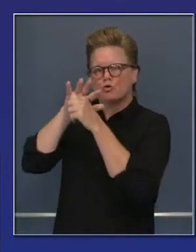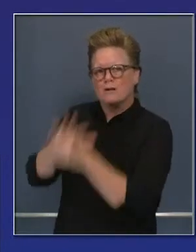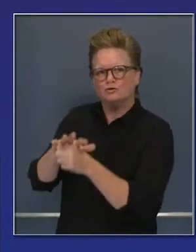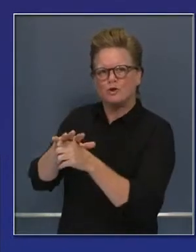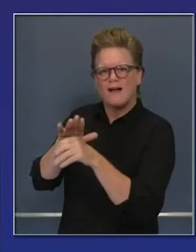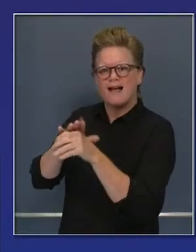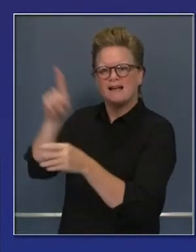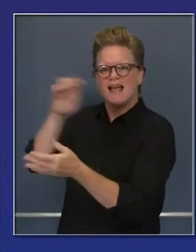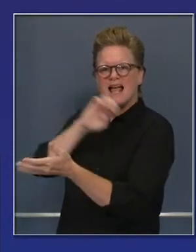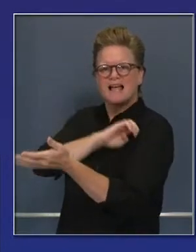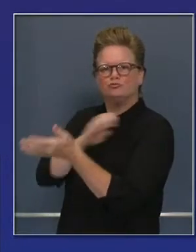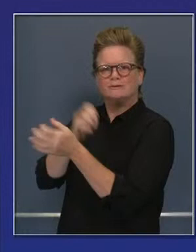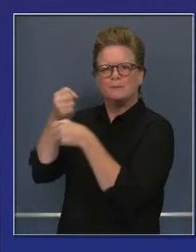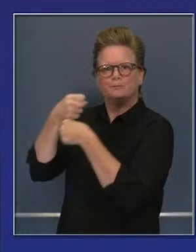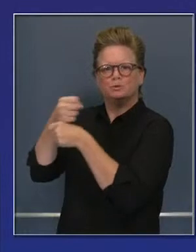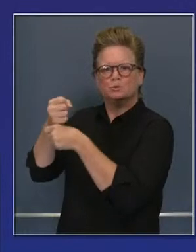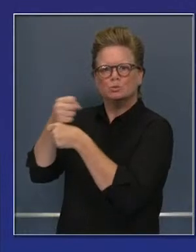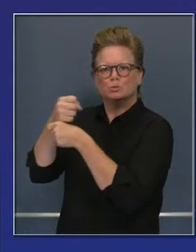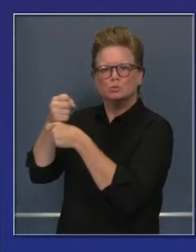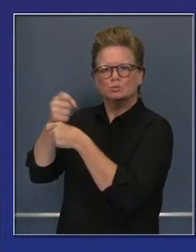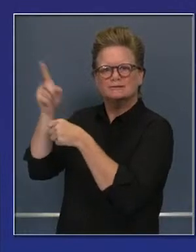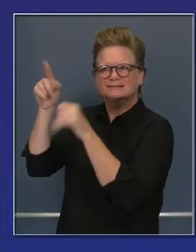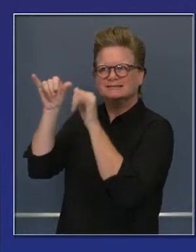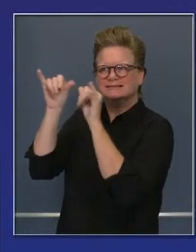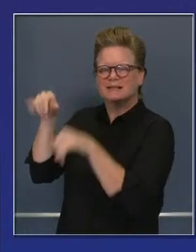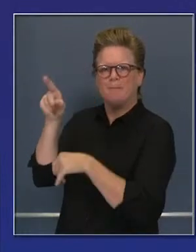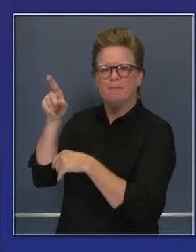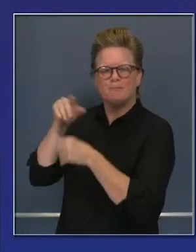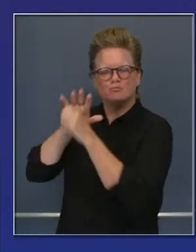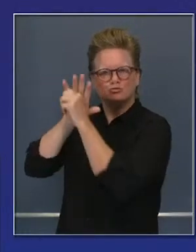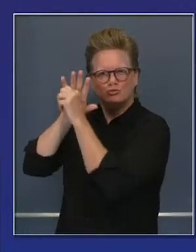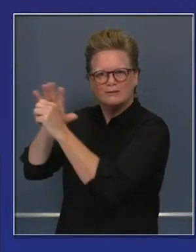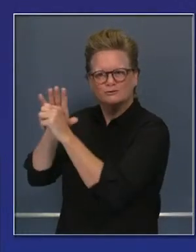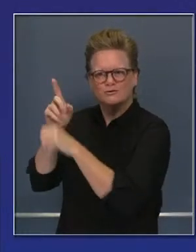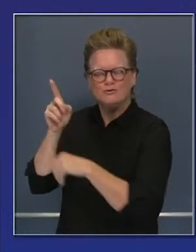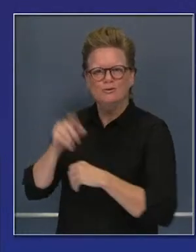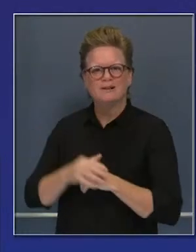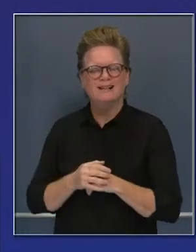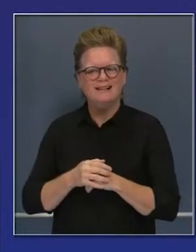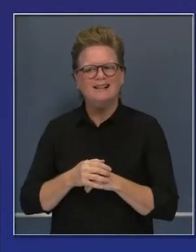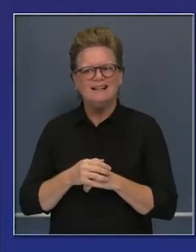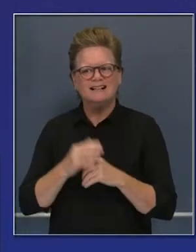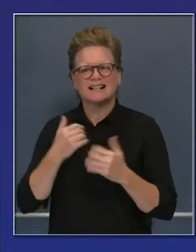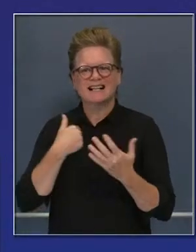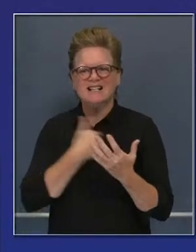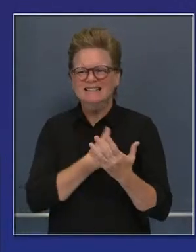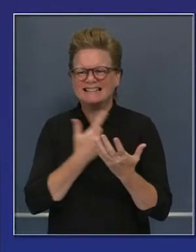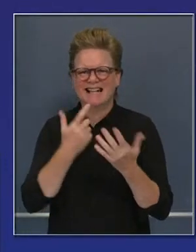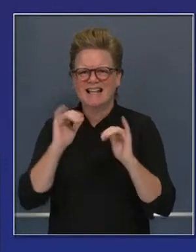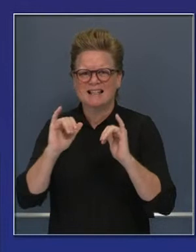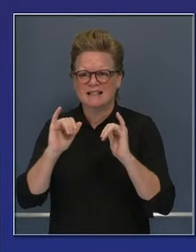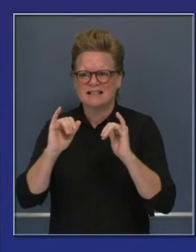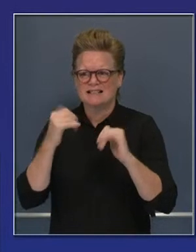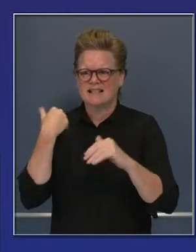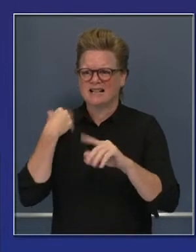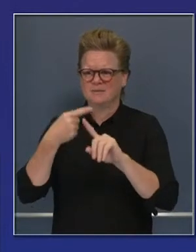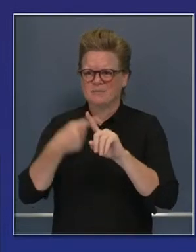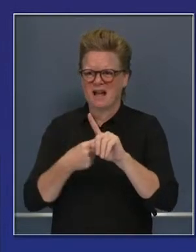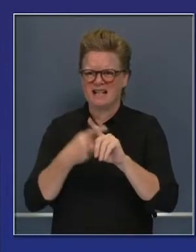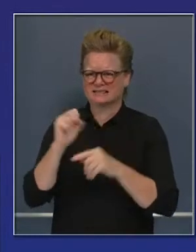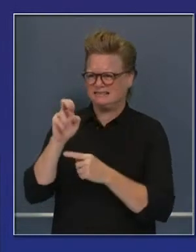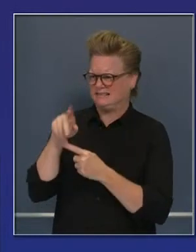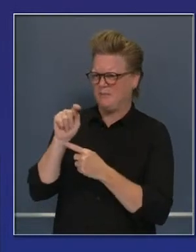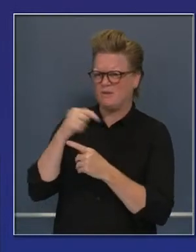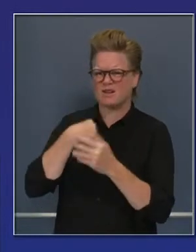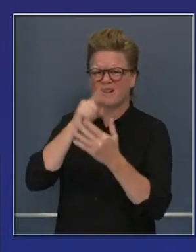know, a few weeks back, we initiated an investigation. By the end of the month, we should have all of the results